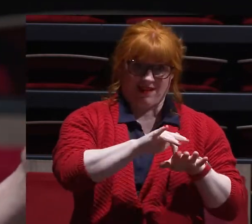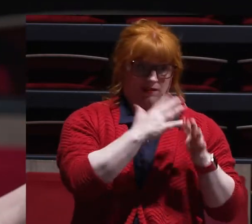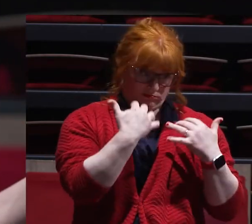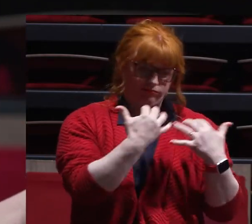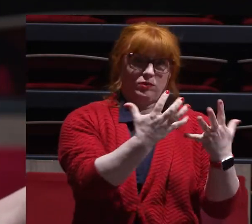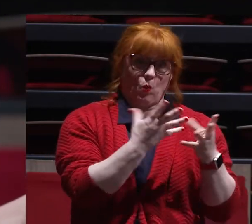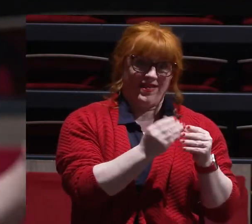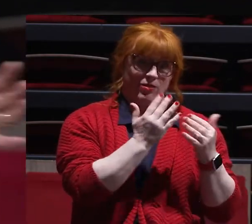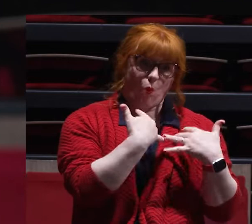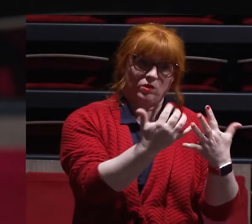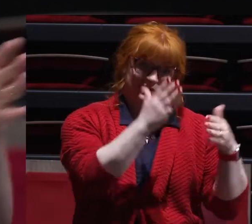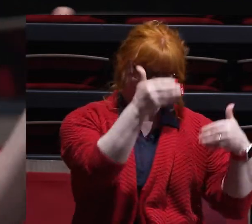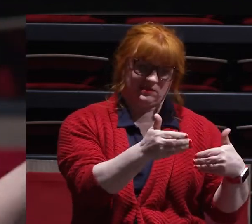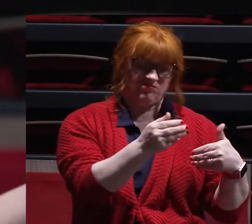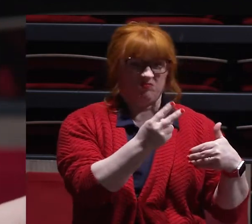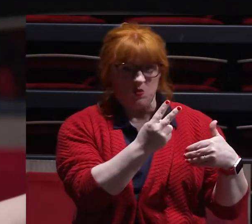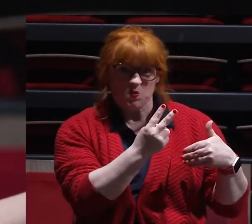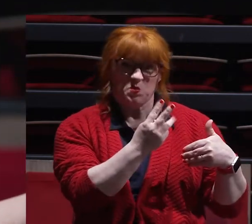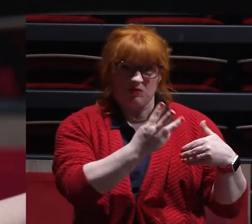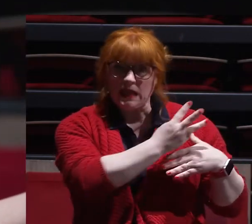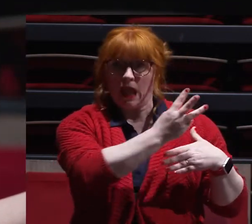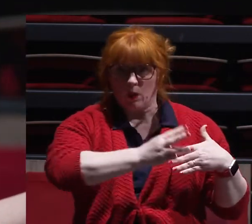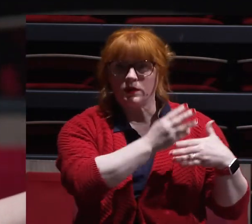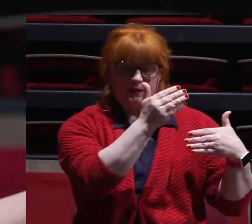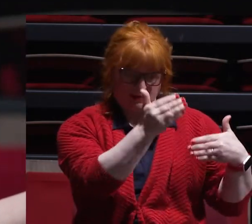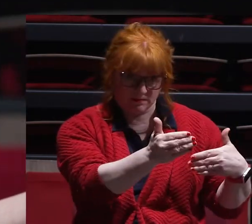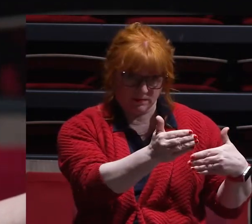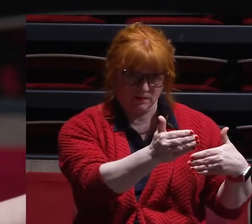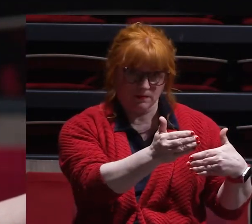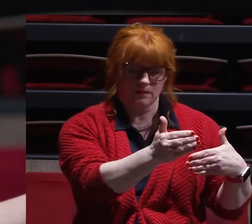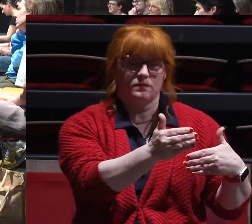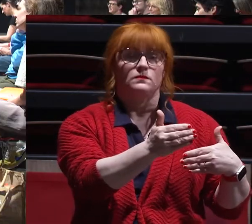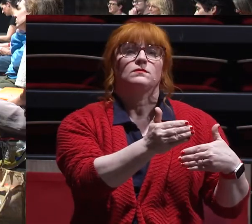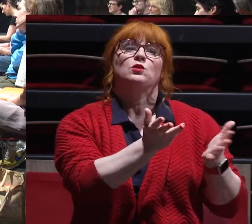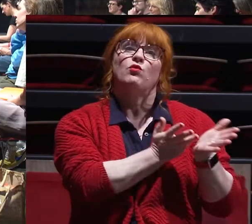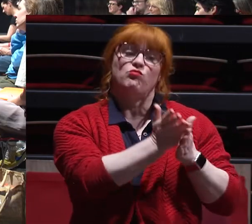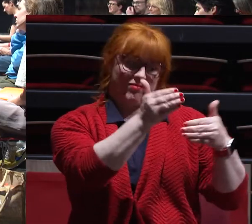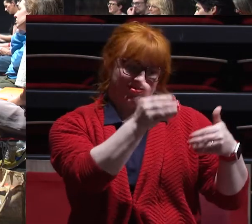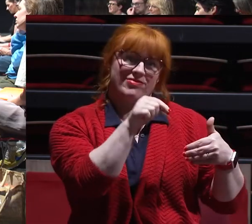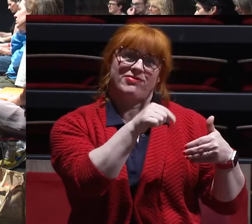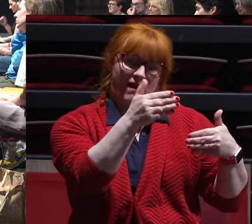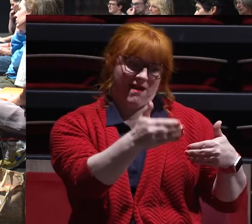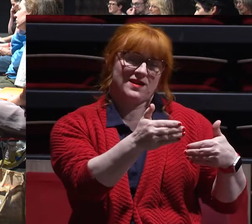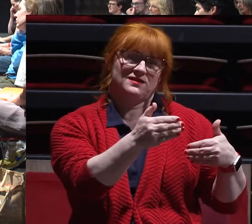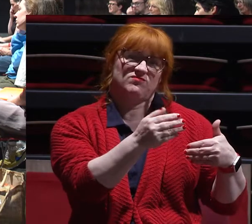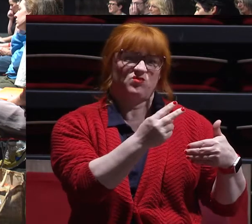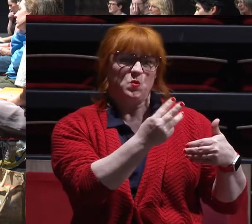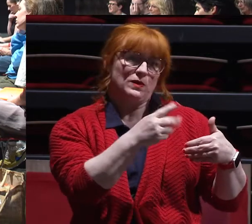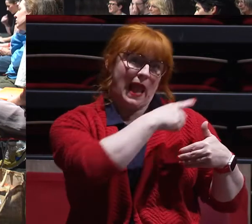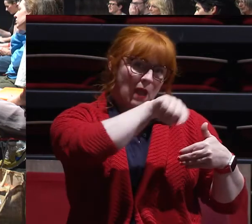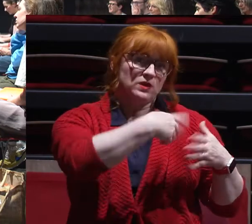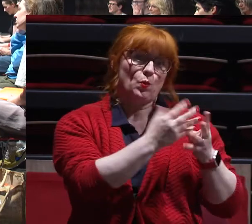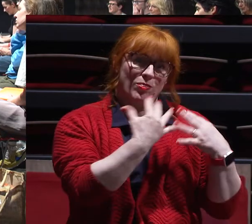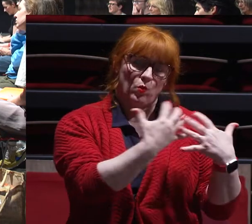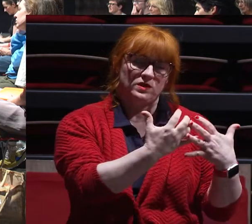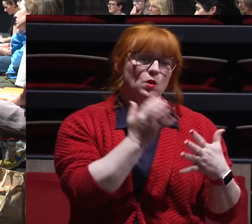with the audience, the actual 3 hours or 2 hours you have, and when you release